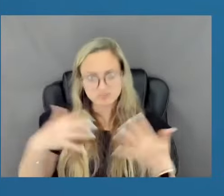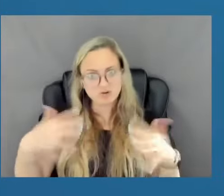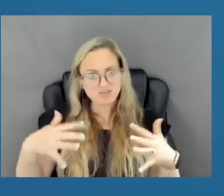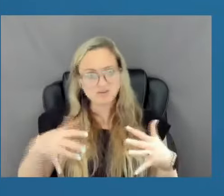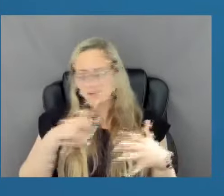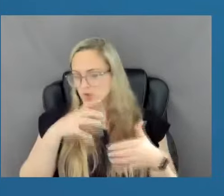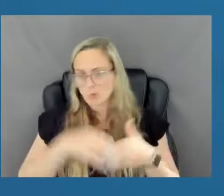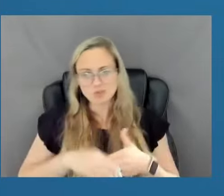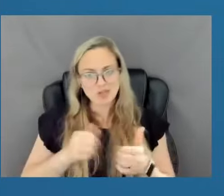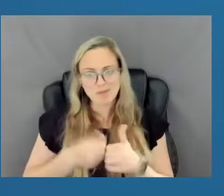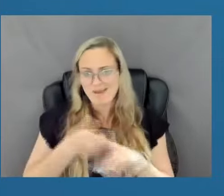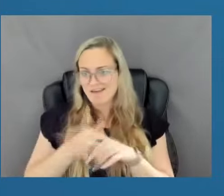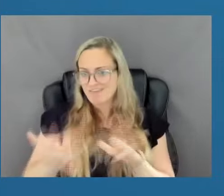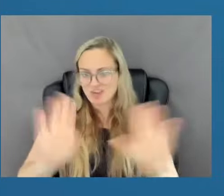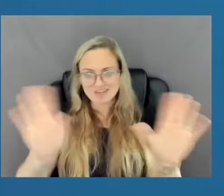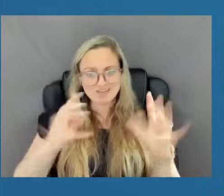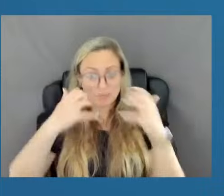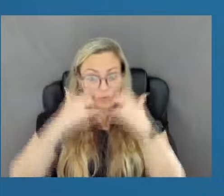after this, pound it.